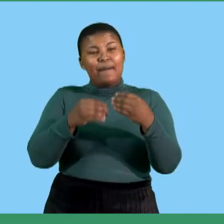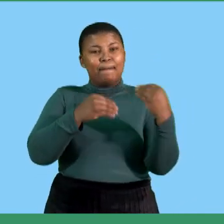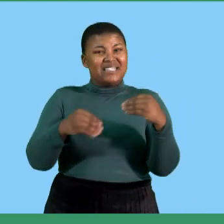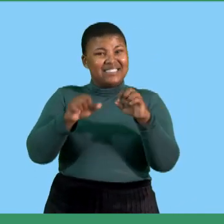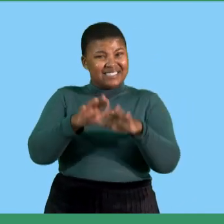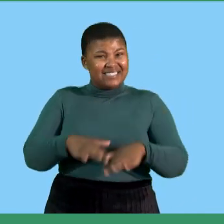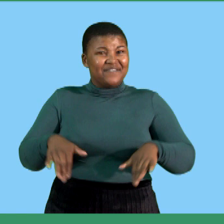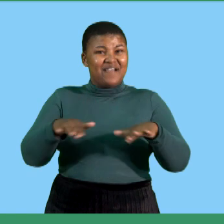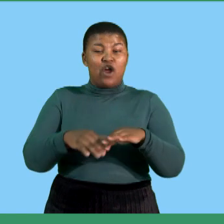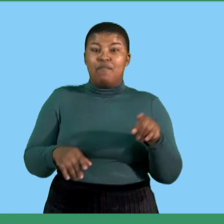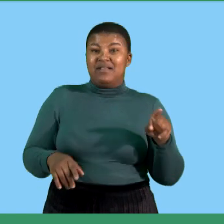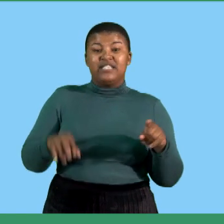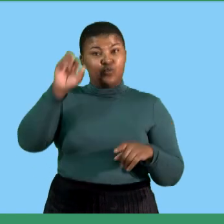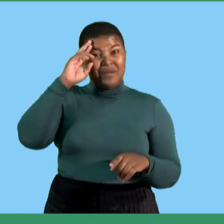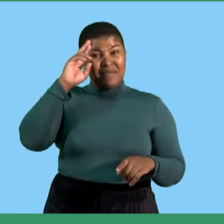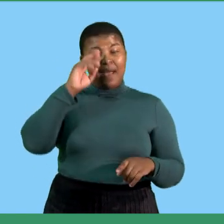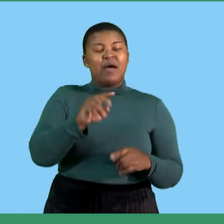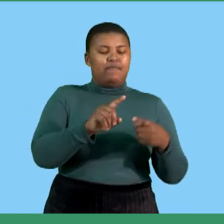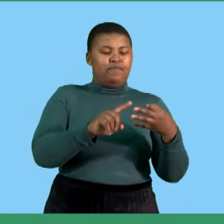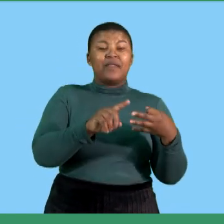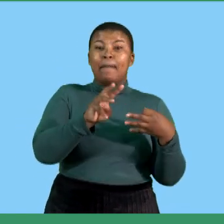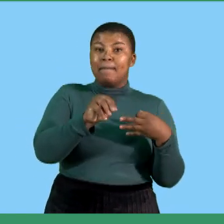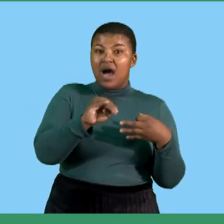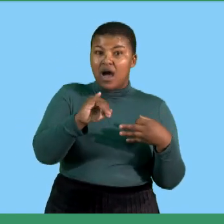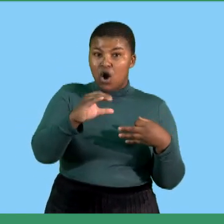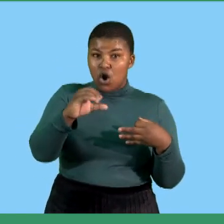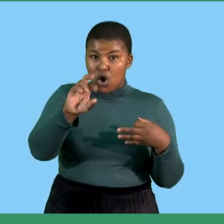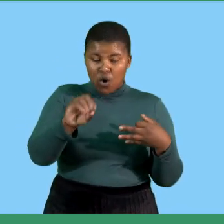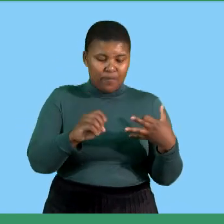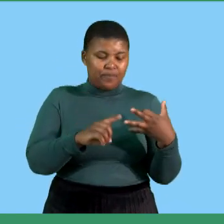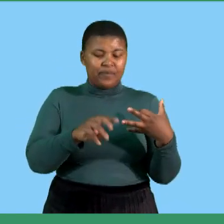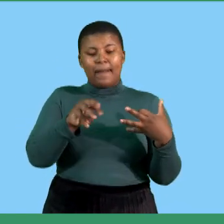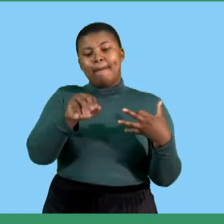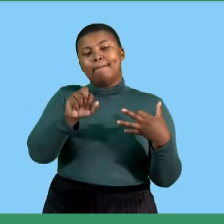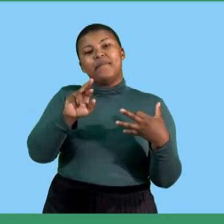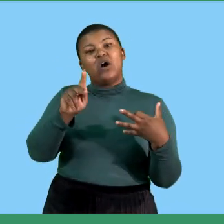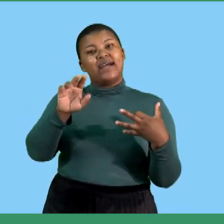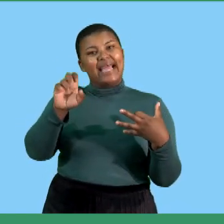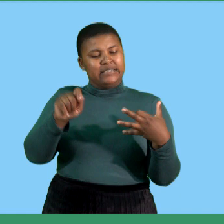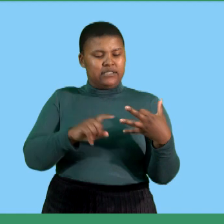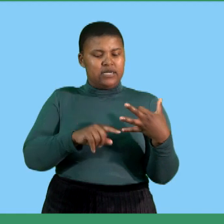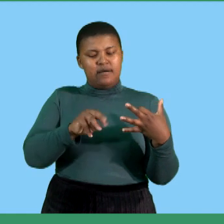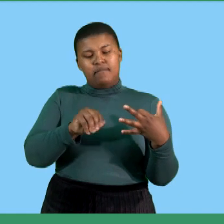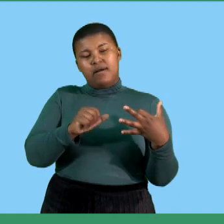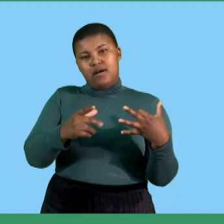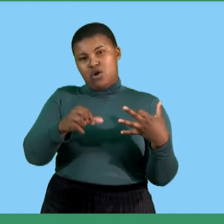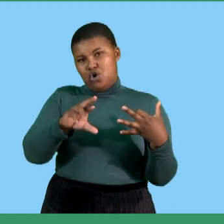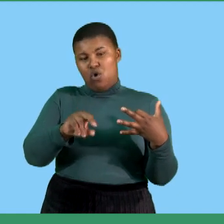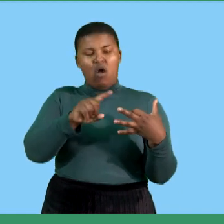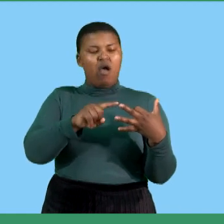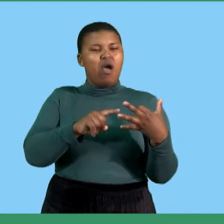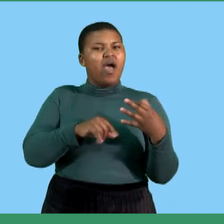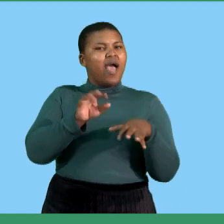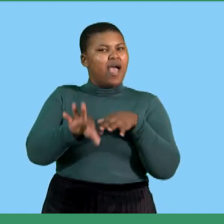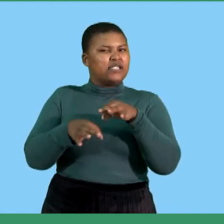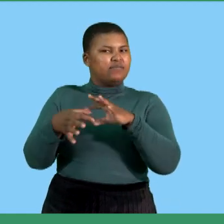3 business environments, of course being the micro, market, and macro environment. Now, if